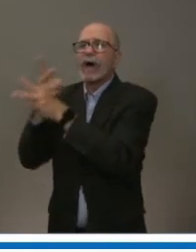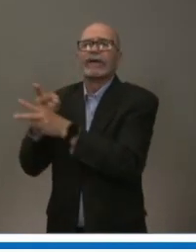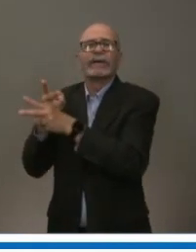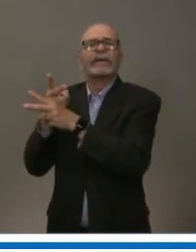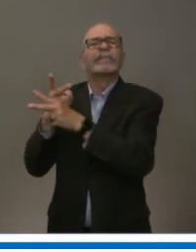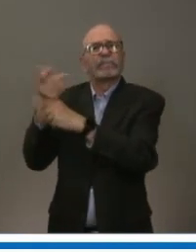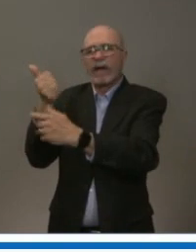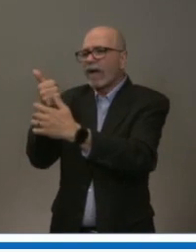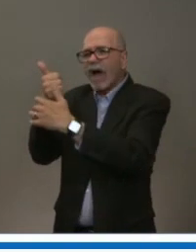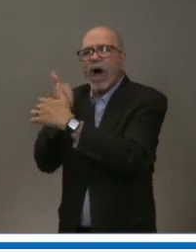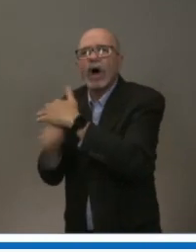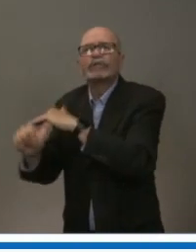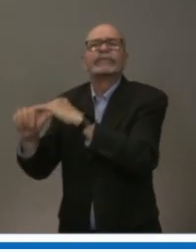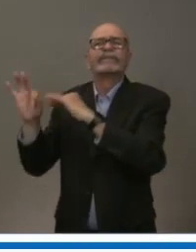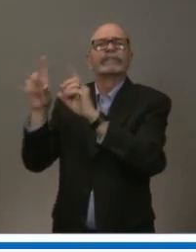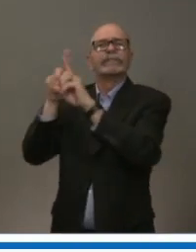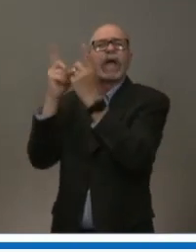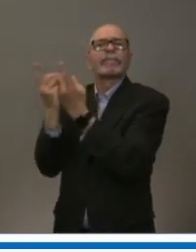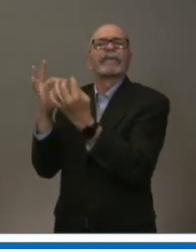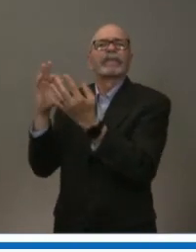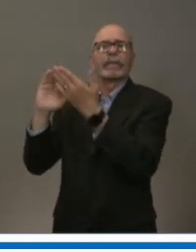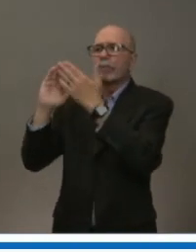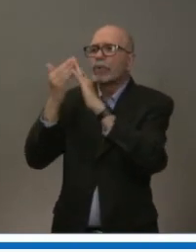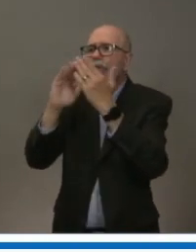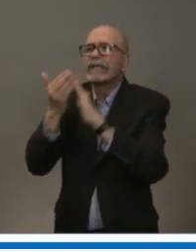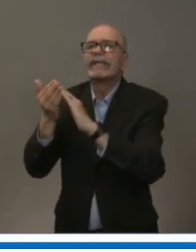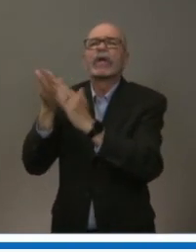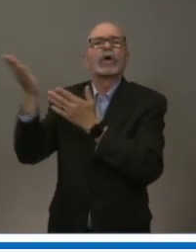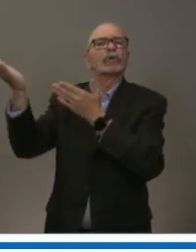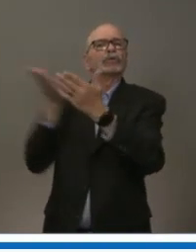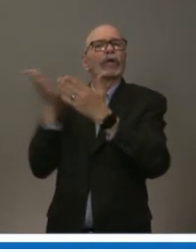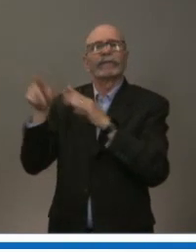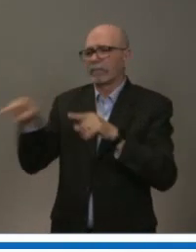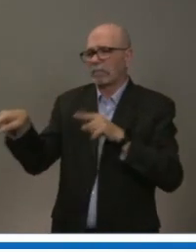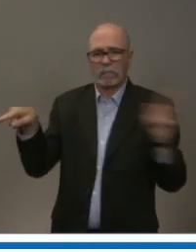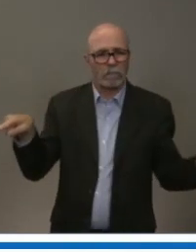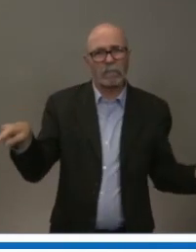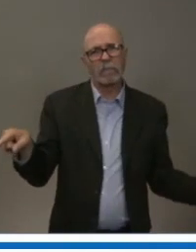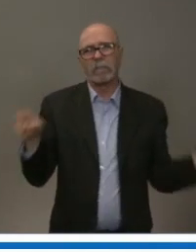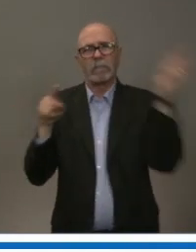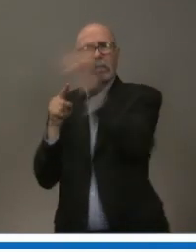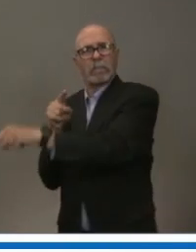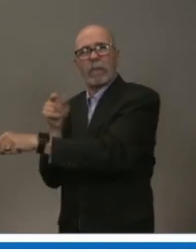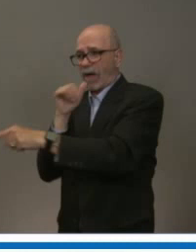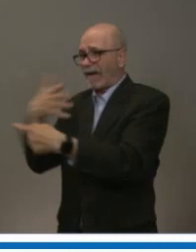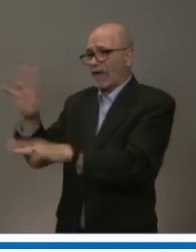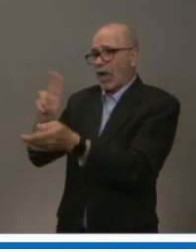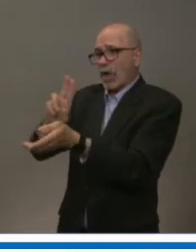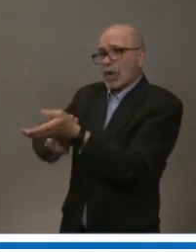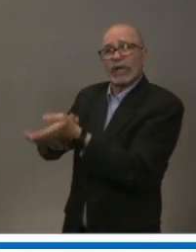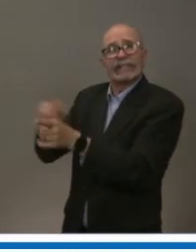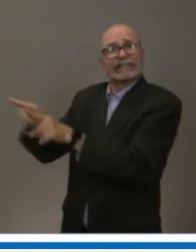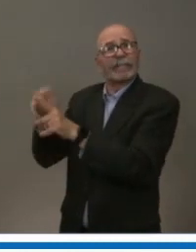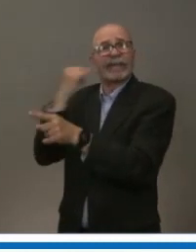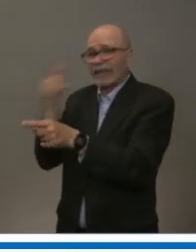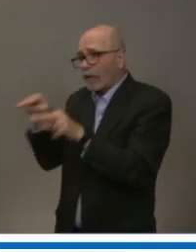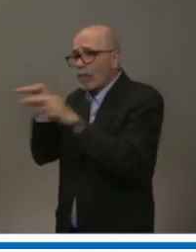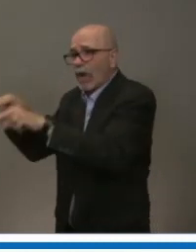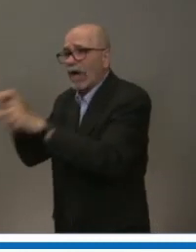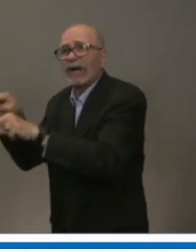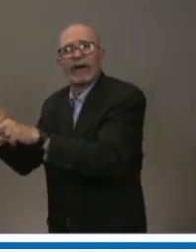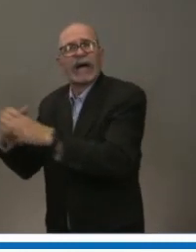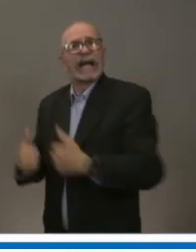of Community Services. Shouldn't people with disabilities that live in those homes be accorded the same protection as elderly